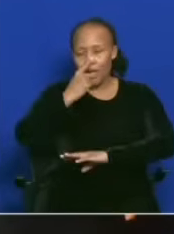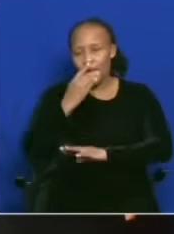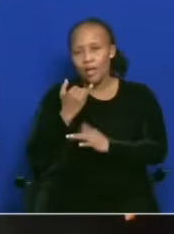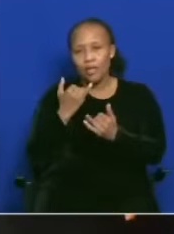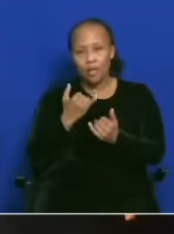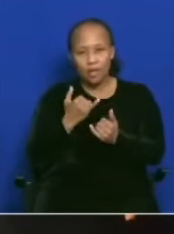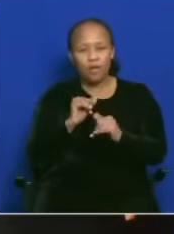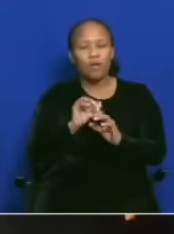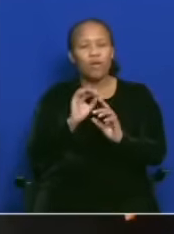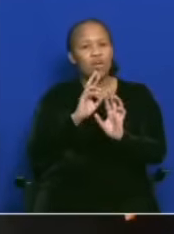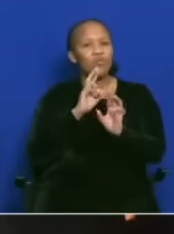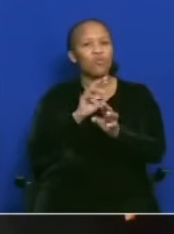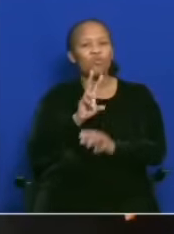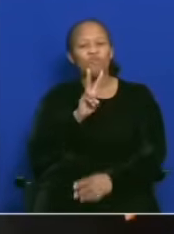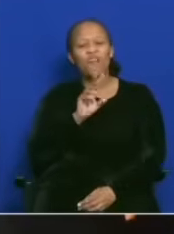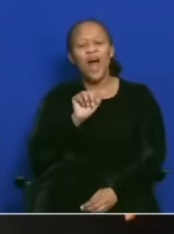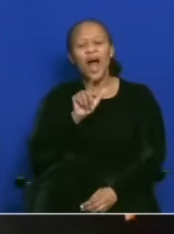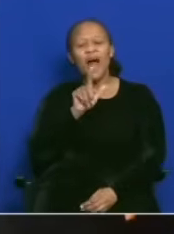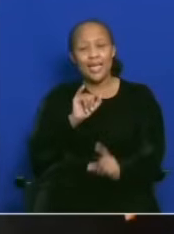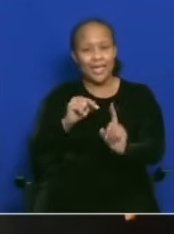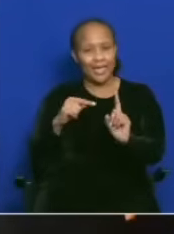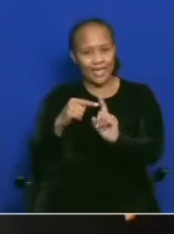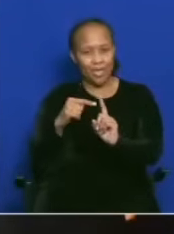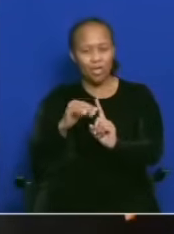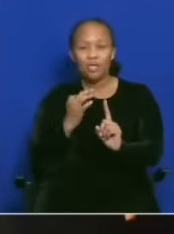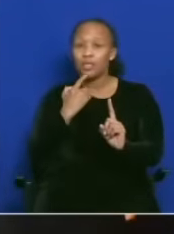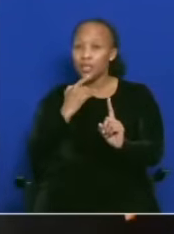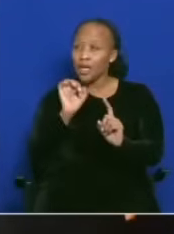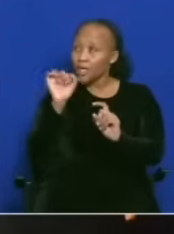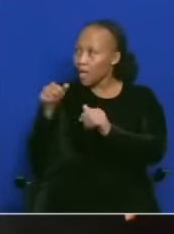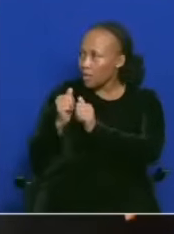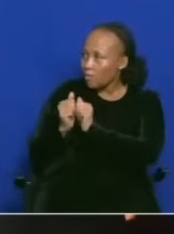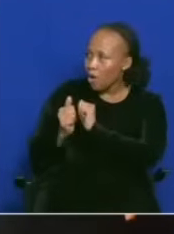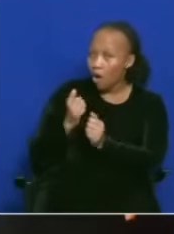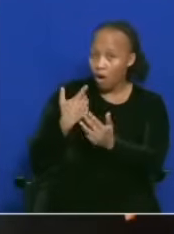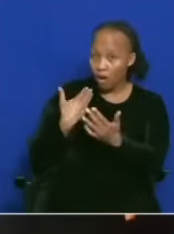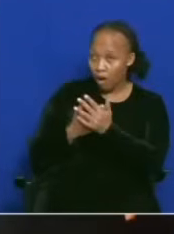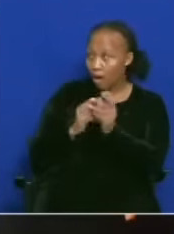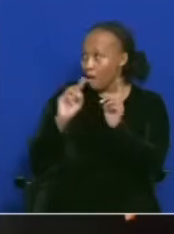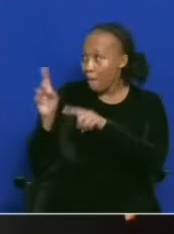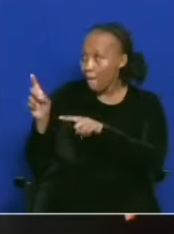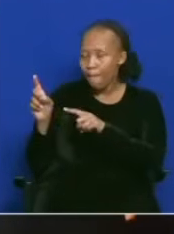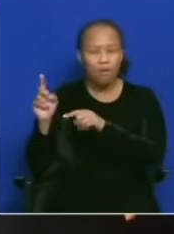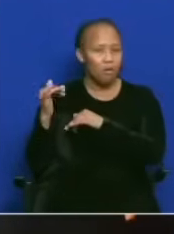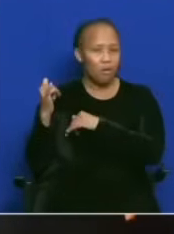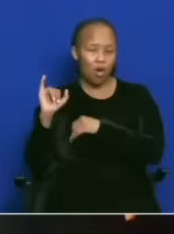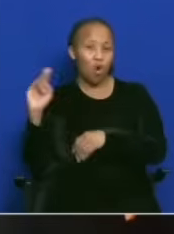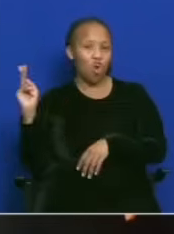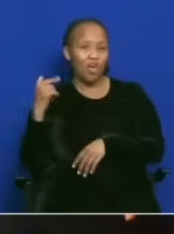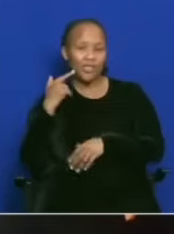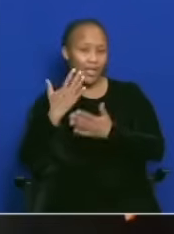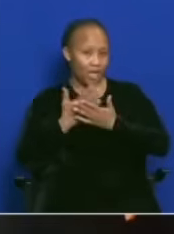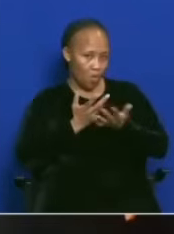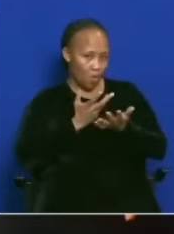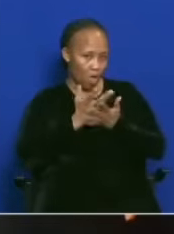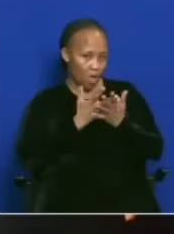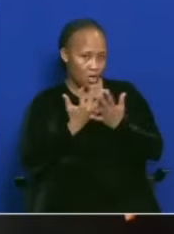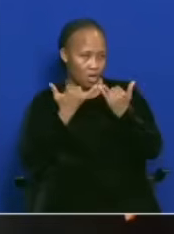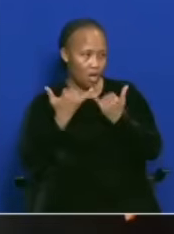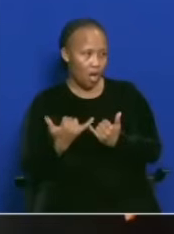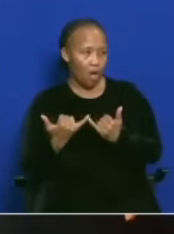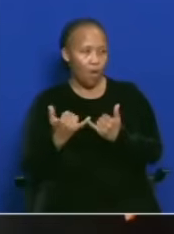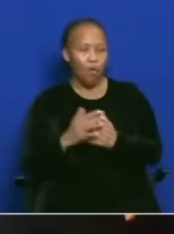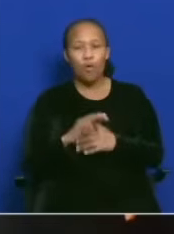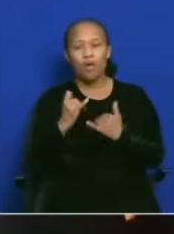bro, must I come? And then General Khan says, can you talk now? And Mr. Valley says, must I